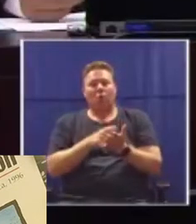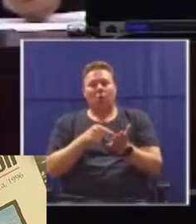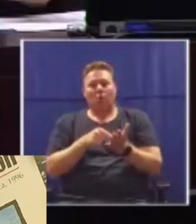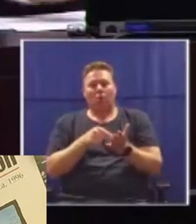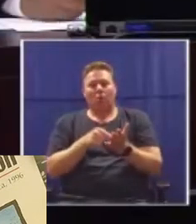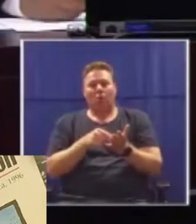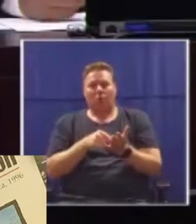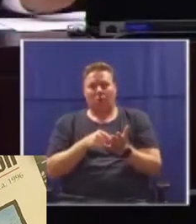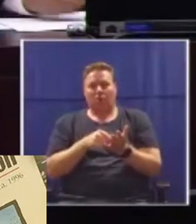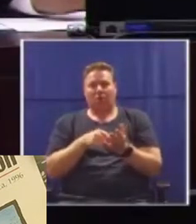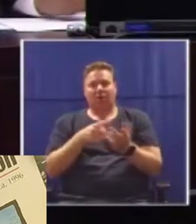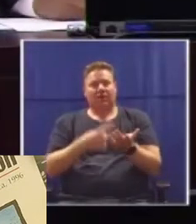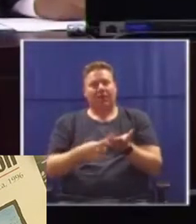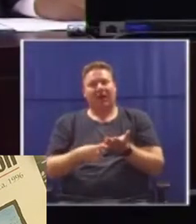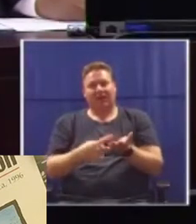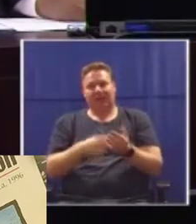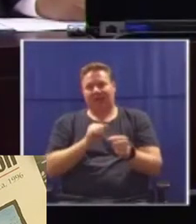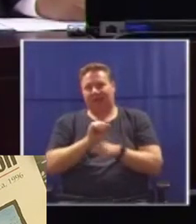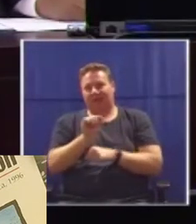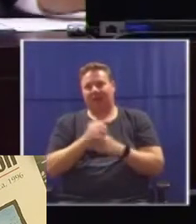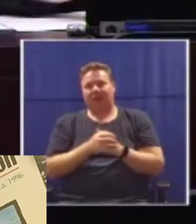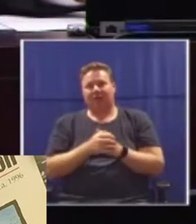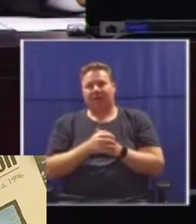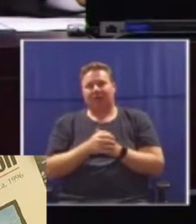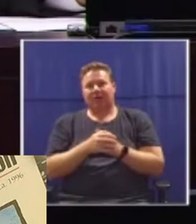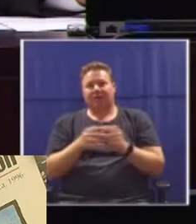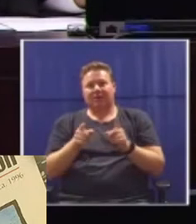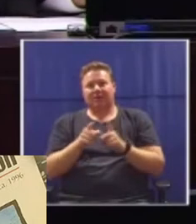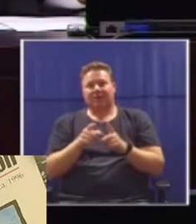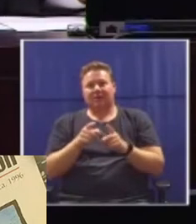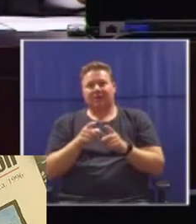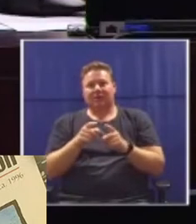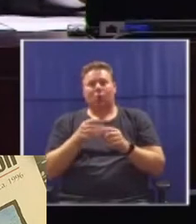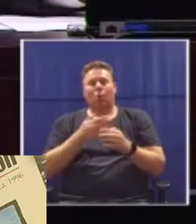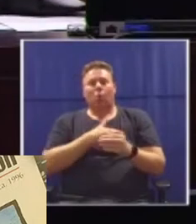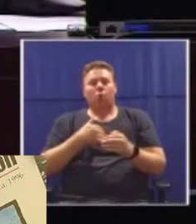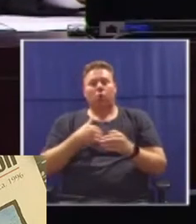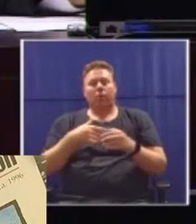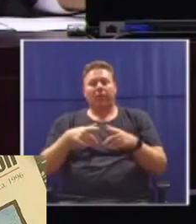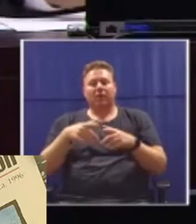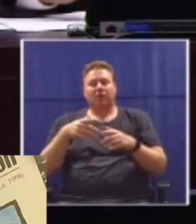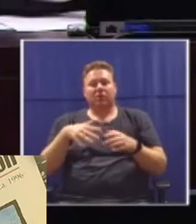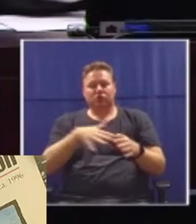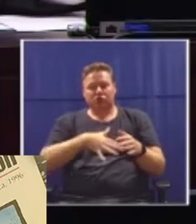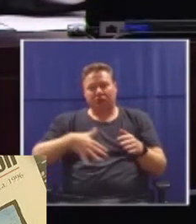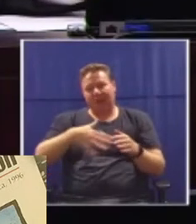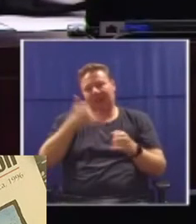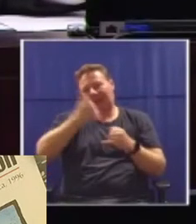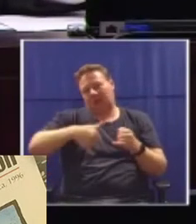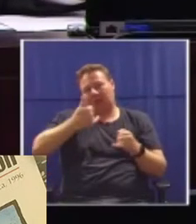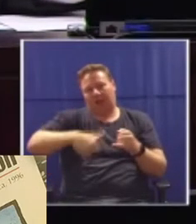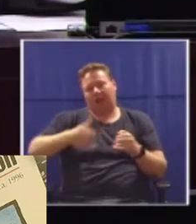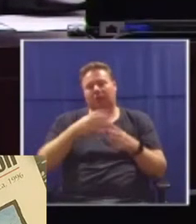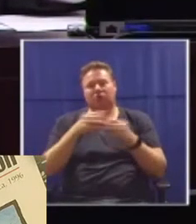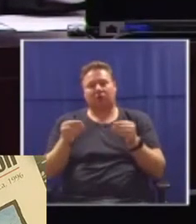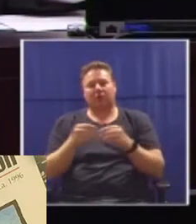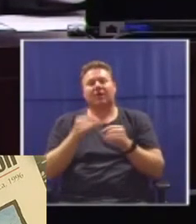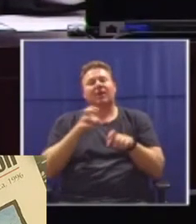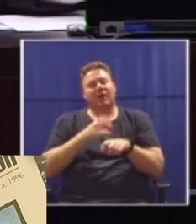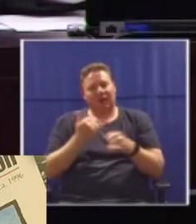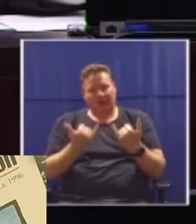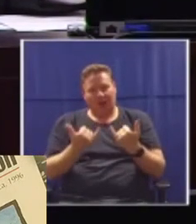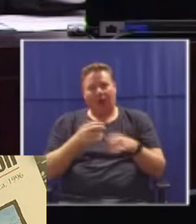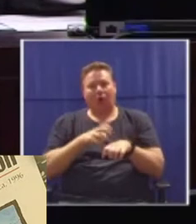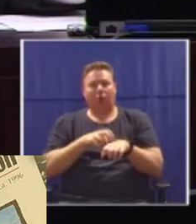uKutwala Intombi. We banned female genital mutilation in South Africa. Let's now fight for it to be criminalized